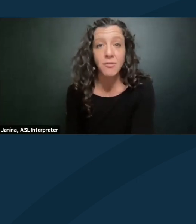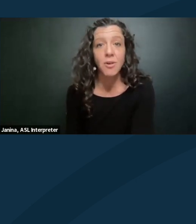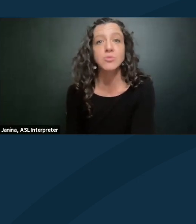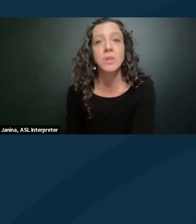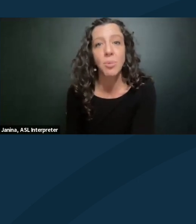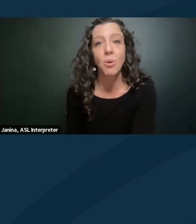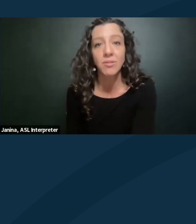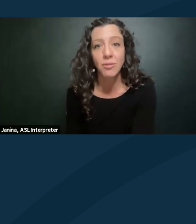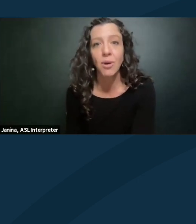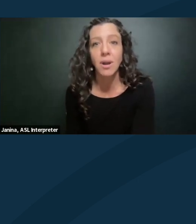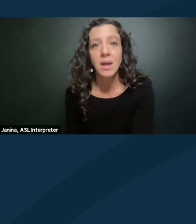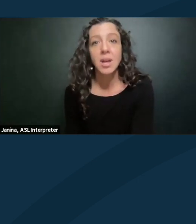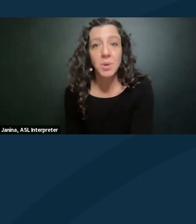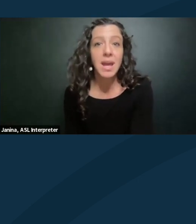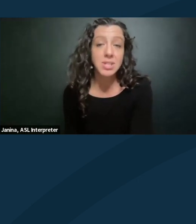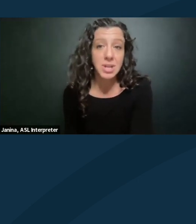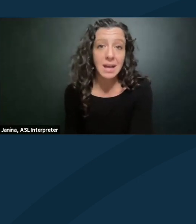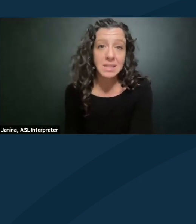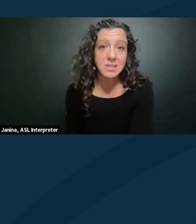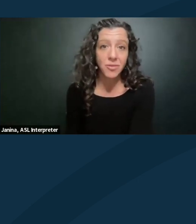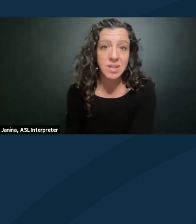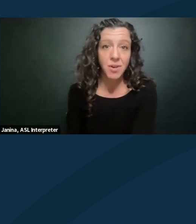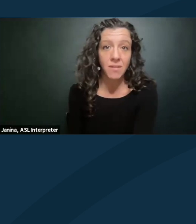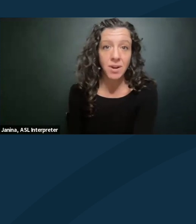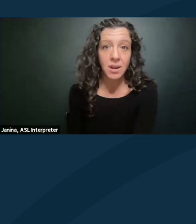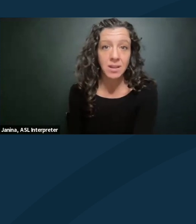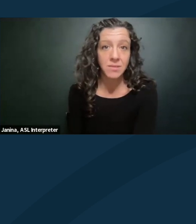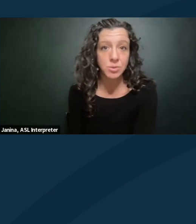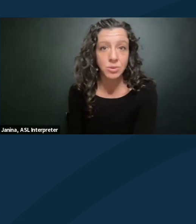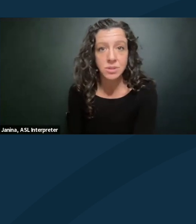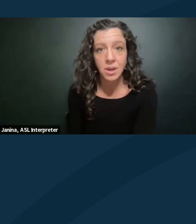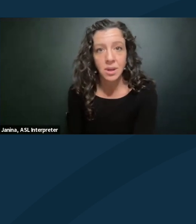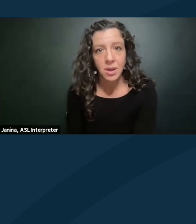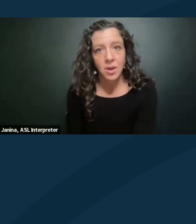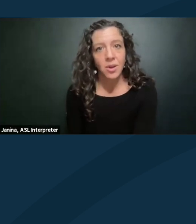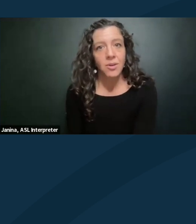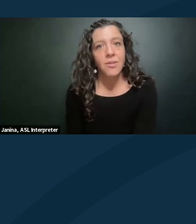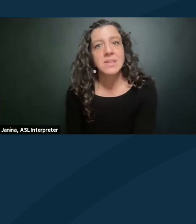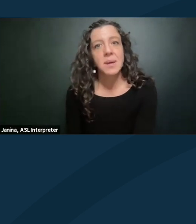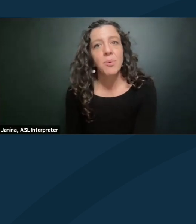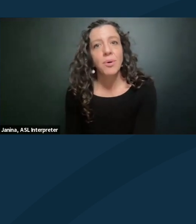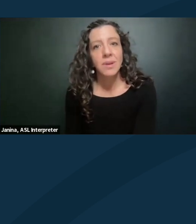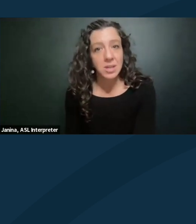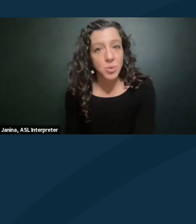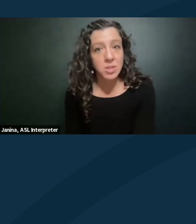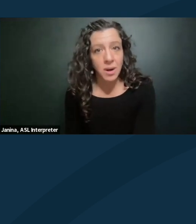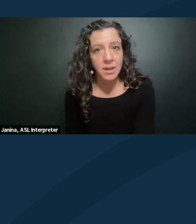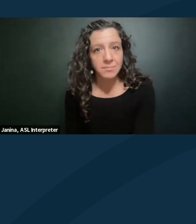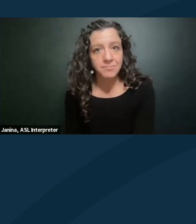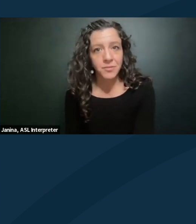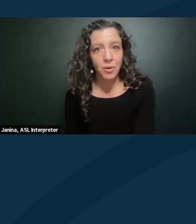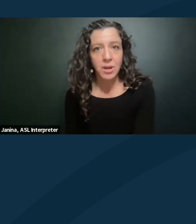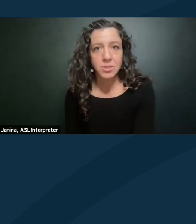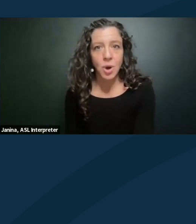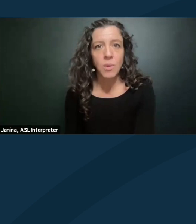historically, 504 is really important for communication access for deaf and hard of hearing individuals. For example, in